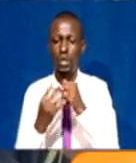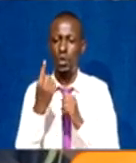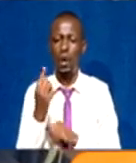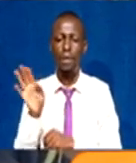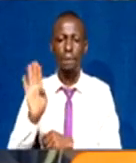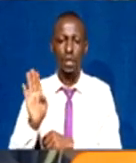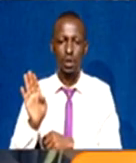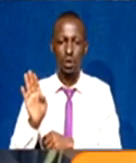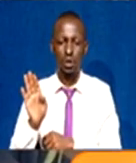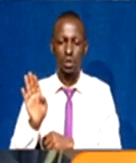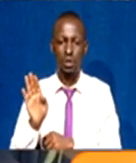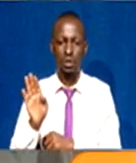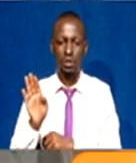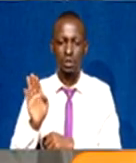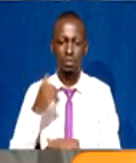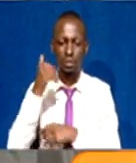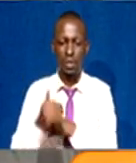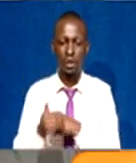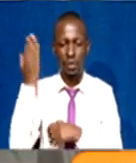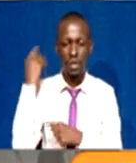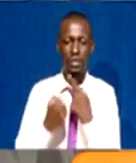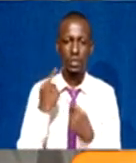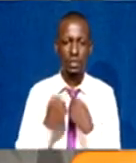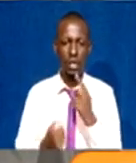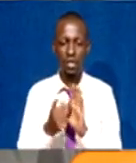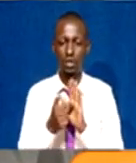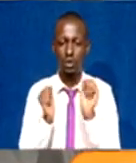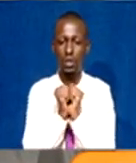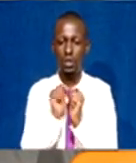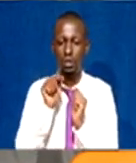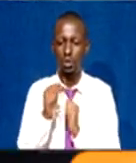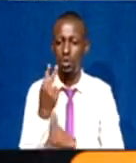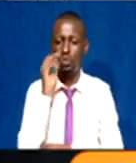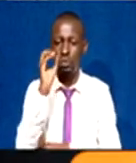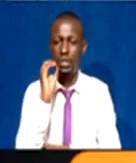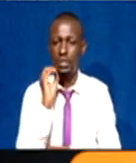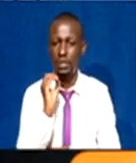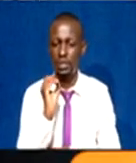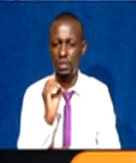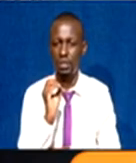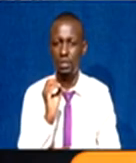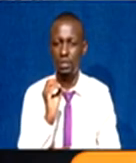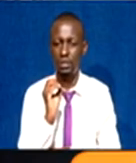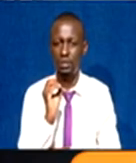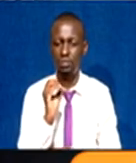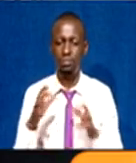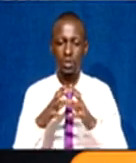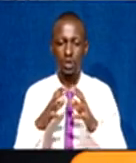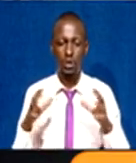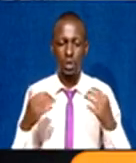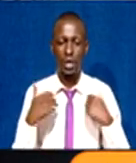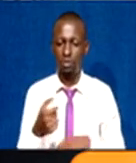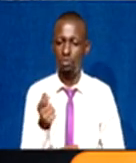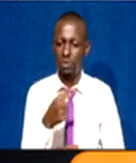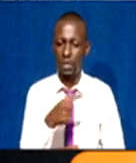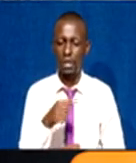shillings growth by end of last year, translating to 10.2% of growth. Income and advance growth